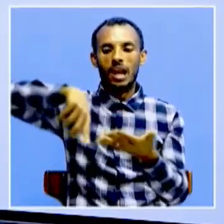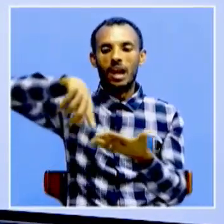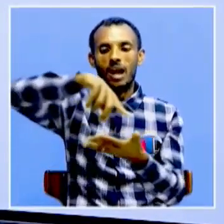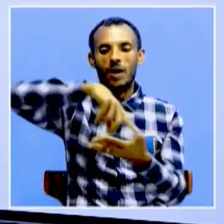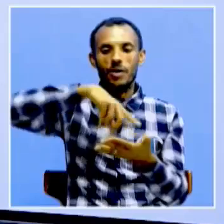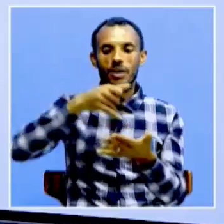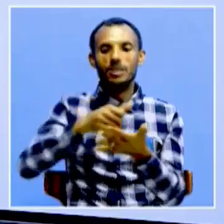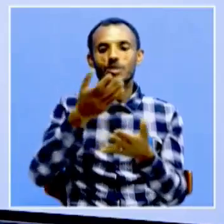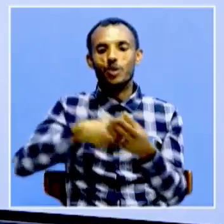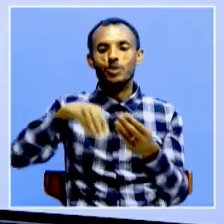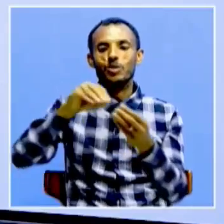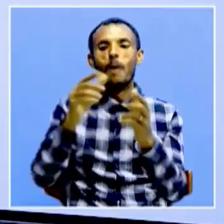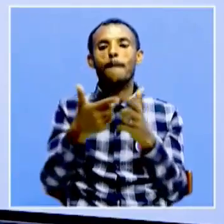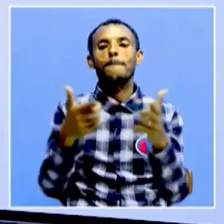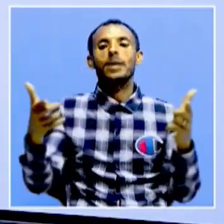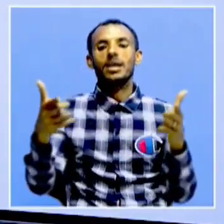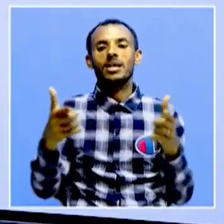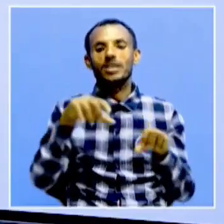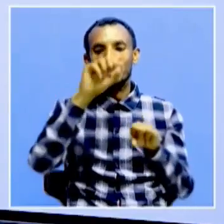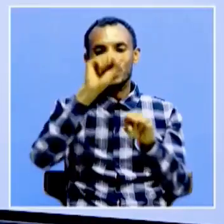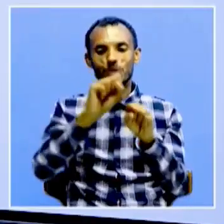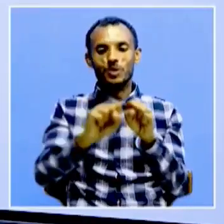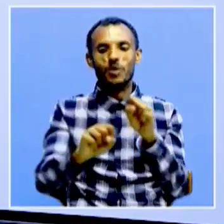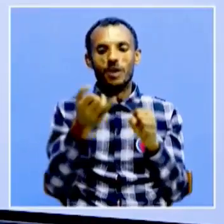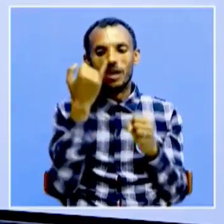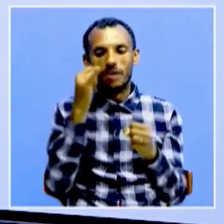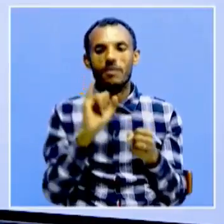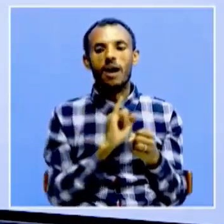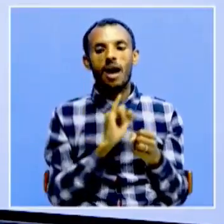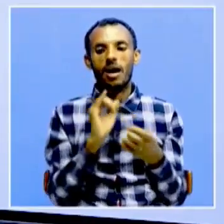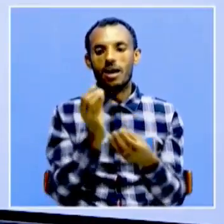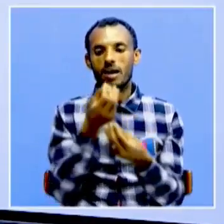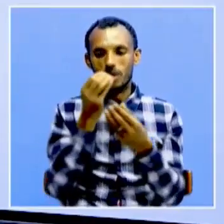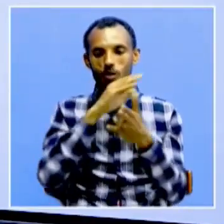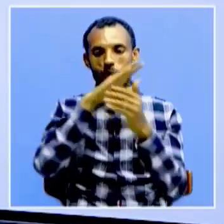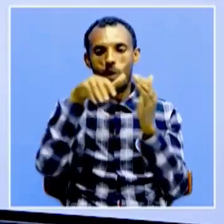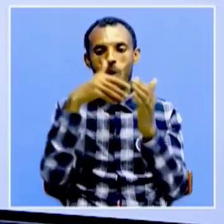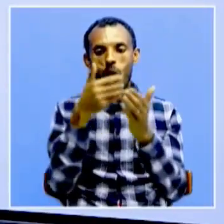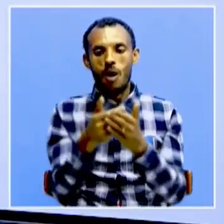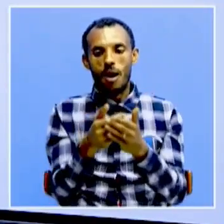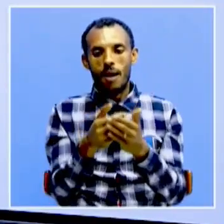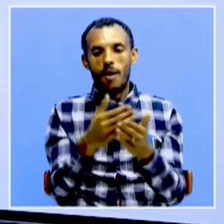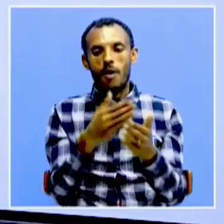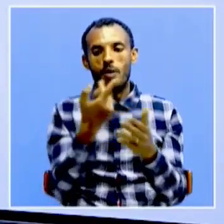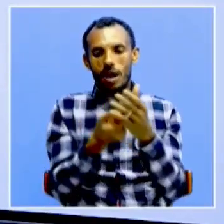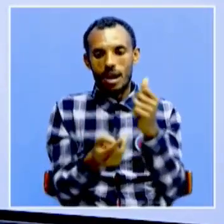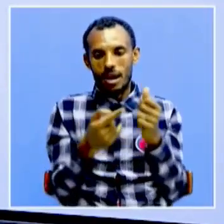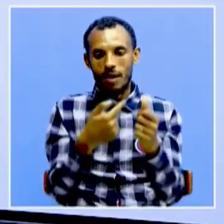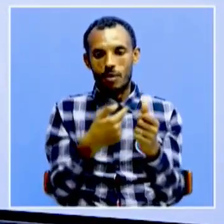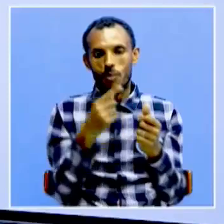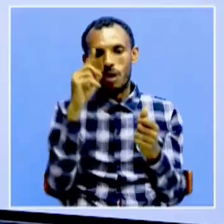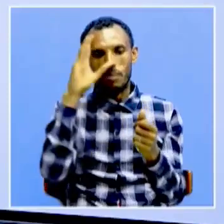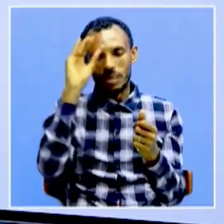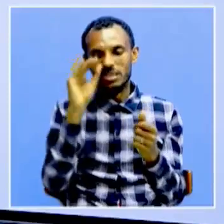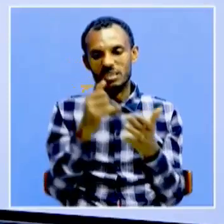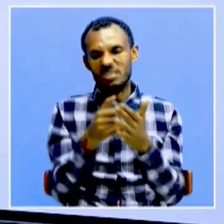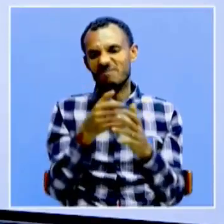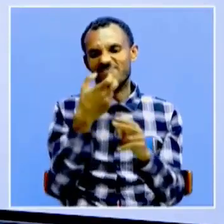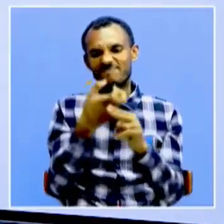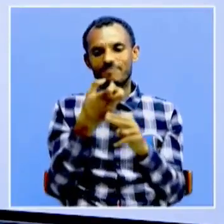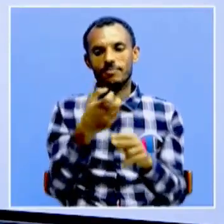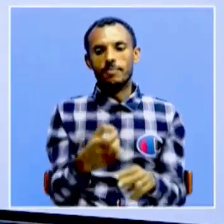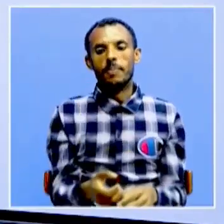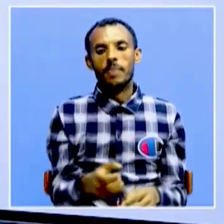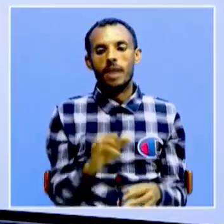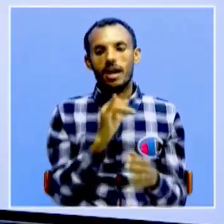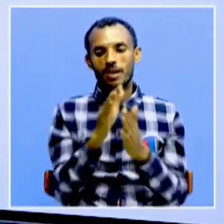is also big, yeah? So if I eat the whole pizza for myself, oh, that's dangerous. Yes? So